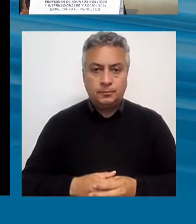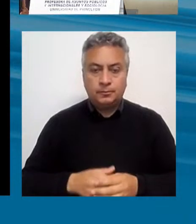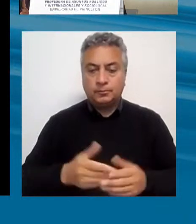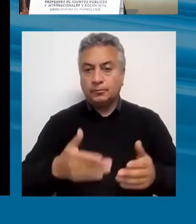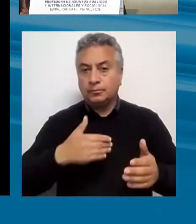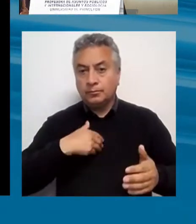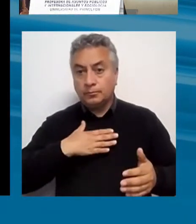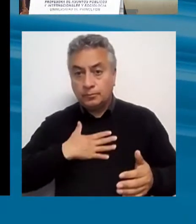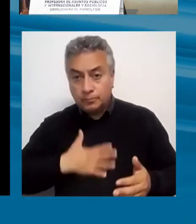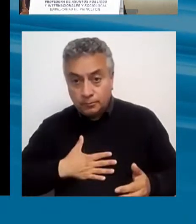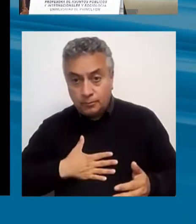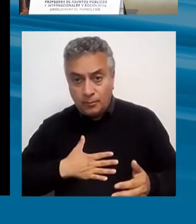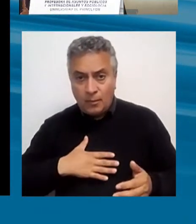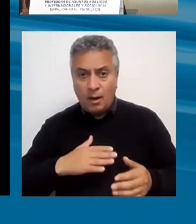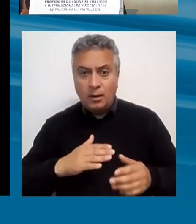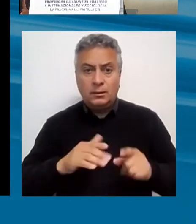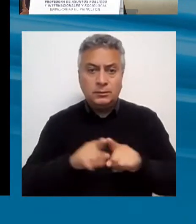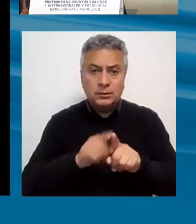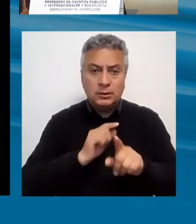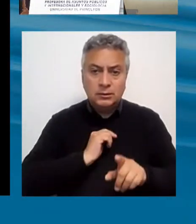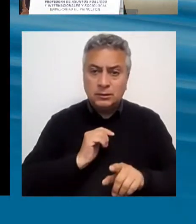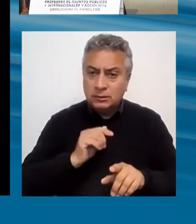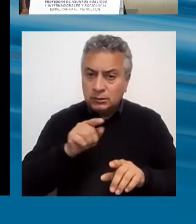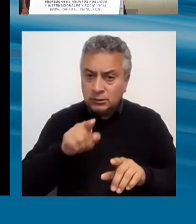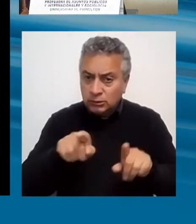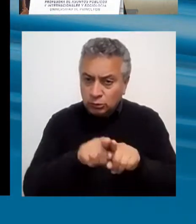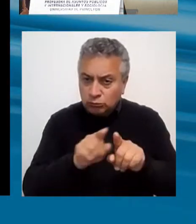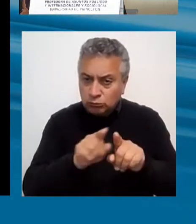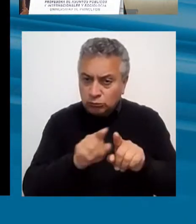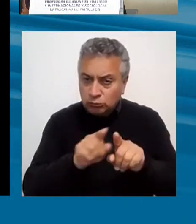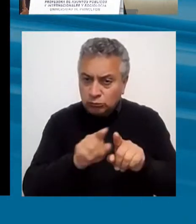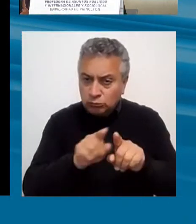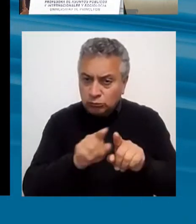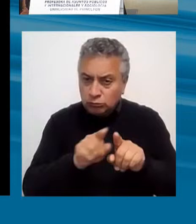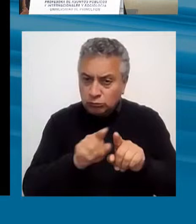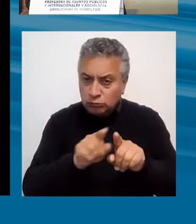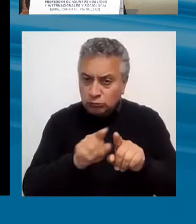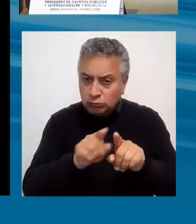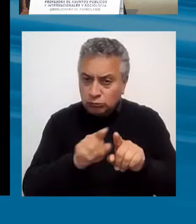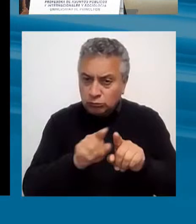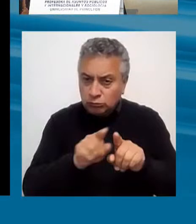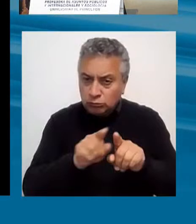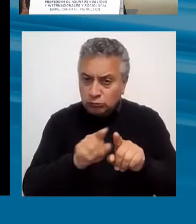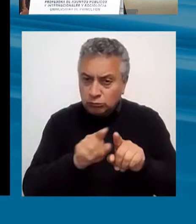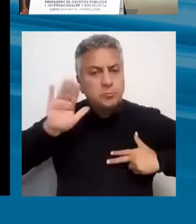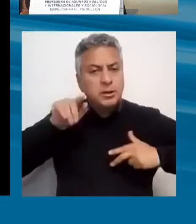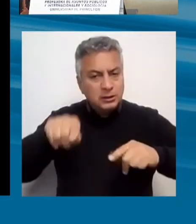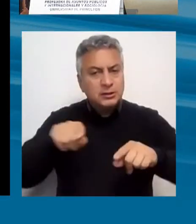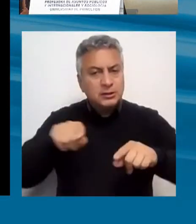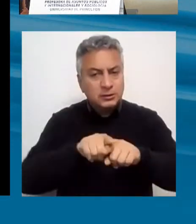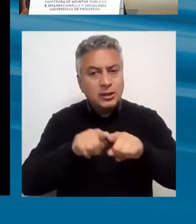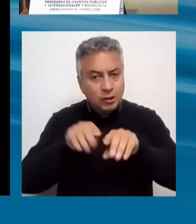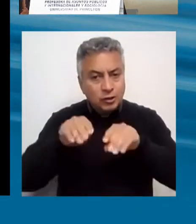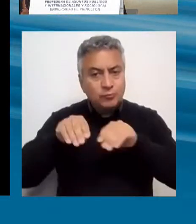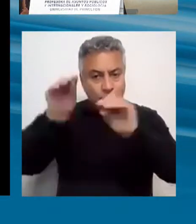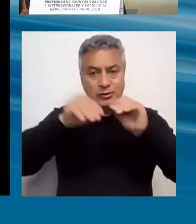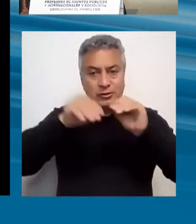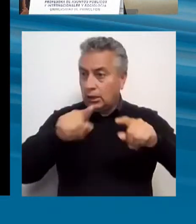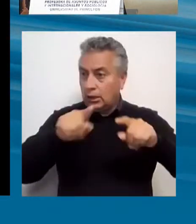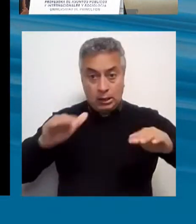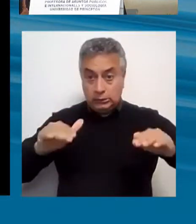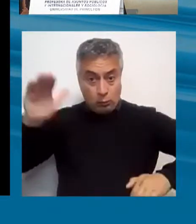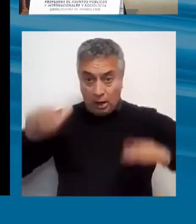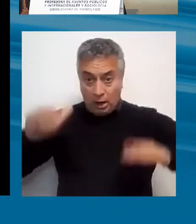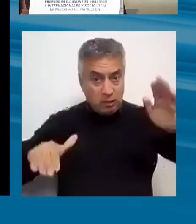Very briefly, I would like to talk about the promise of mobility, where inequality is not